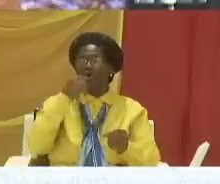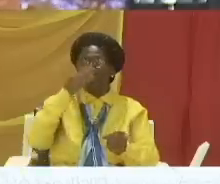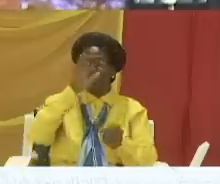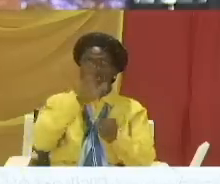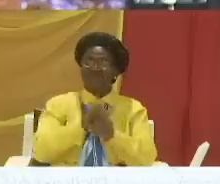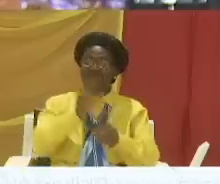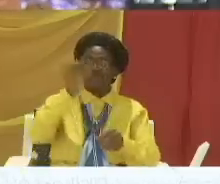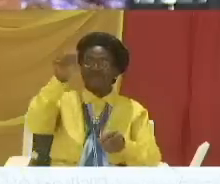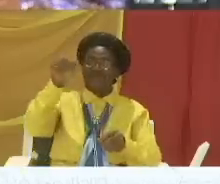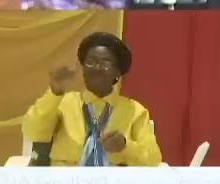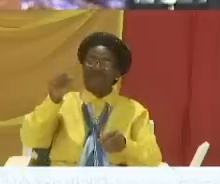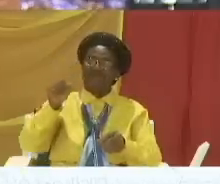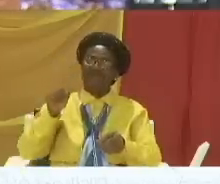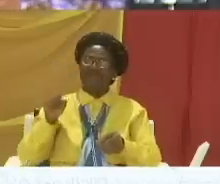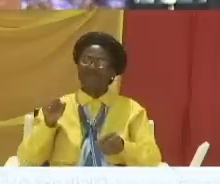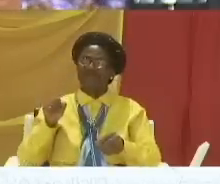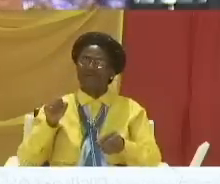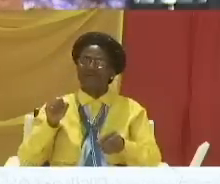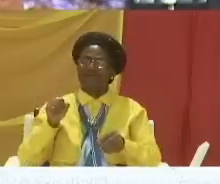between God